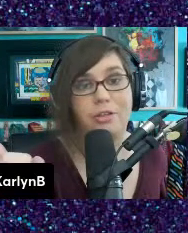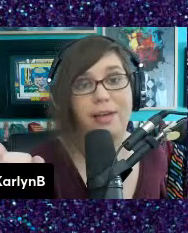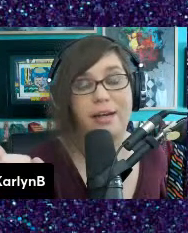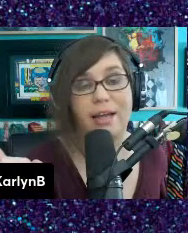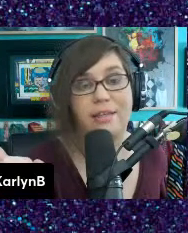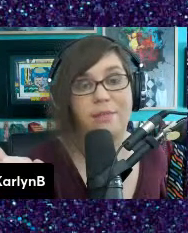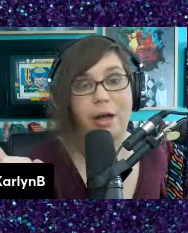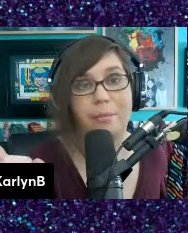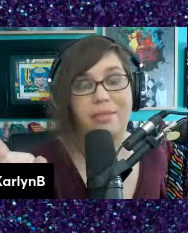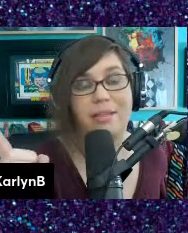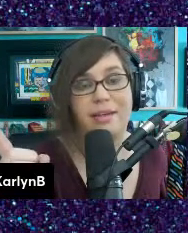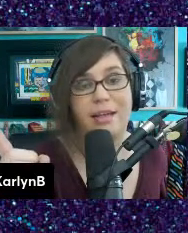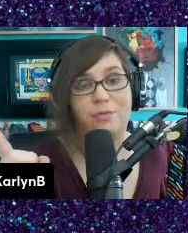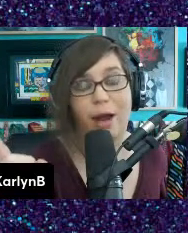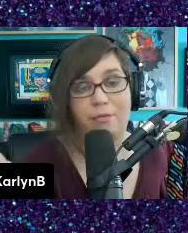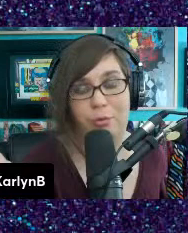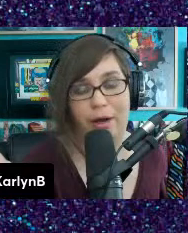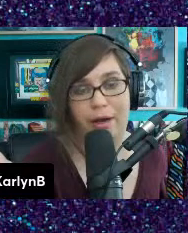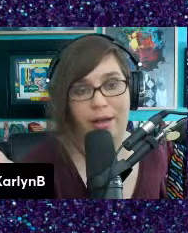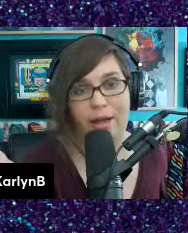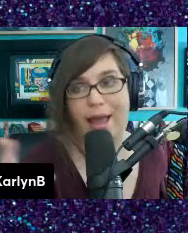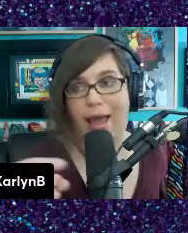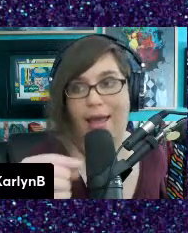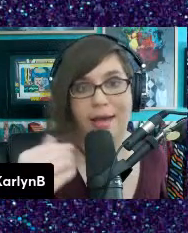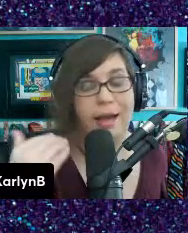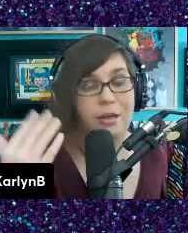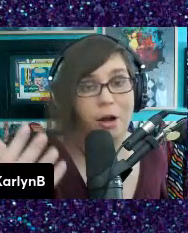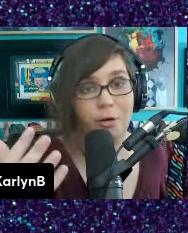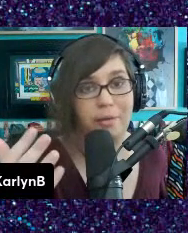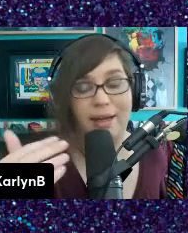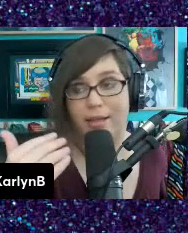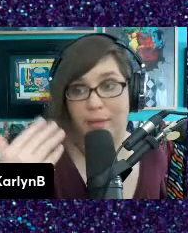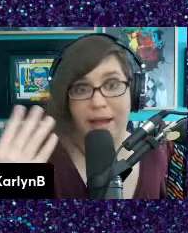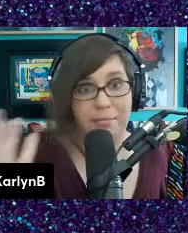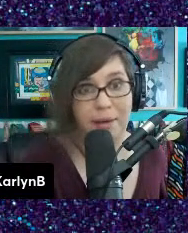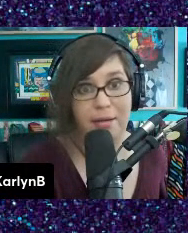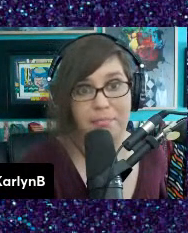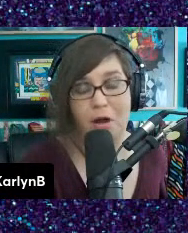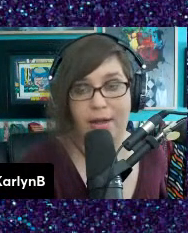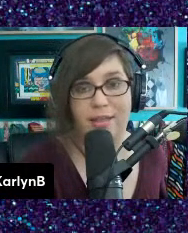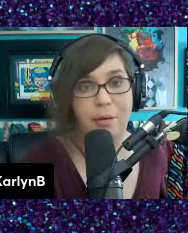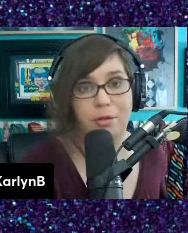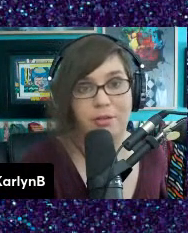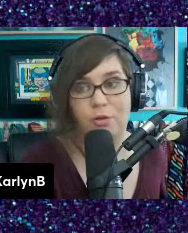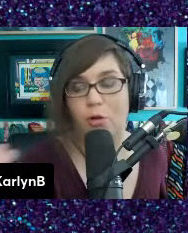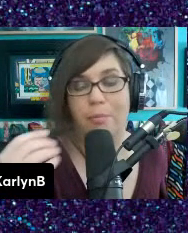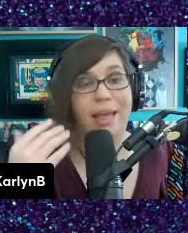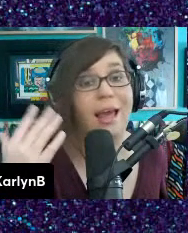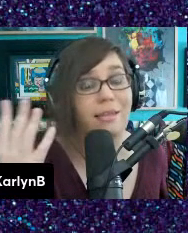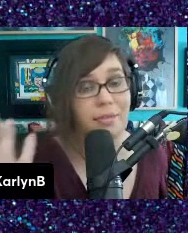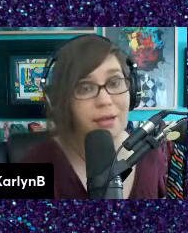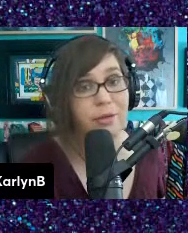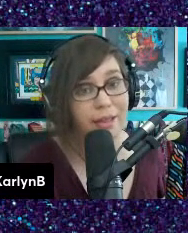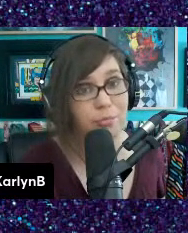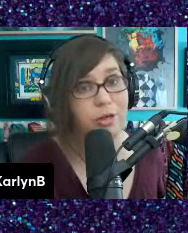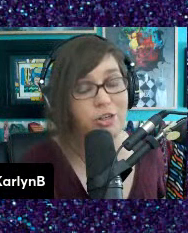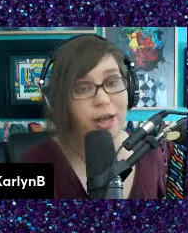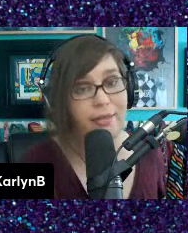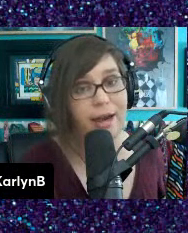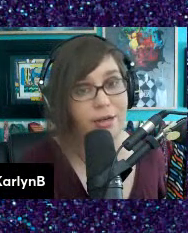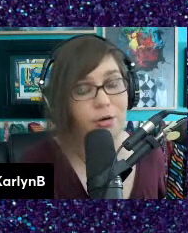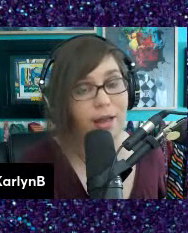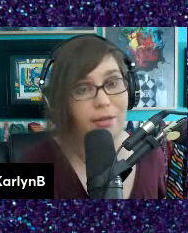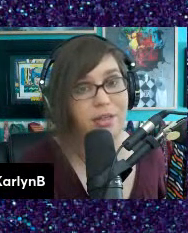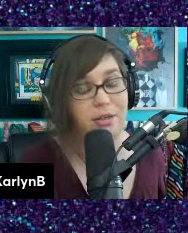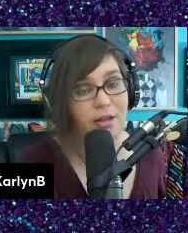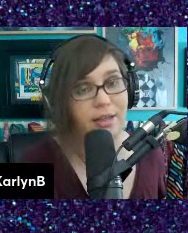to cultivate a nice environment that's nice for everyone. And I know because my audience members have told me that they really appreciate